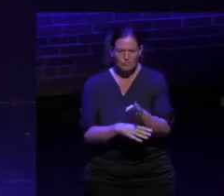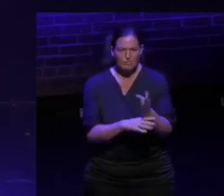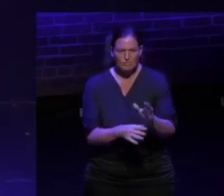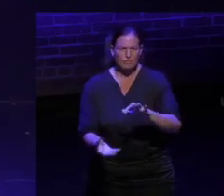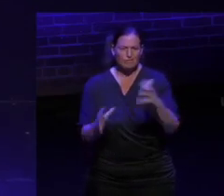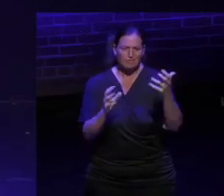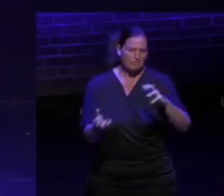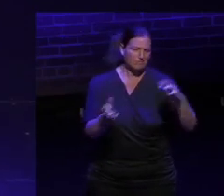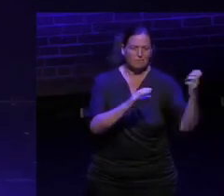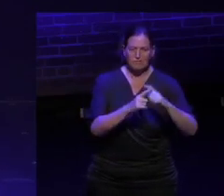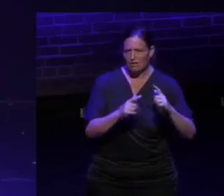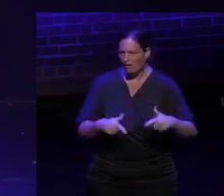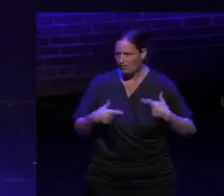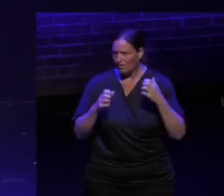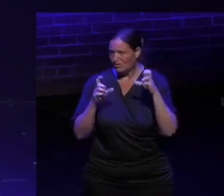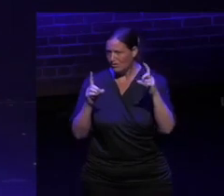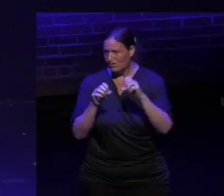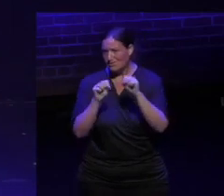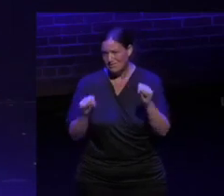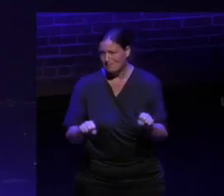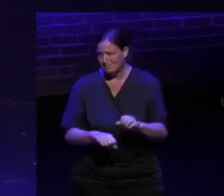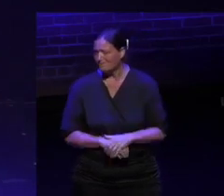our educational system as we move forward.